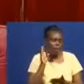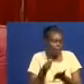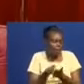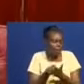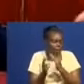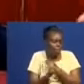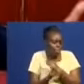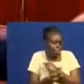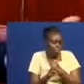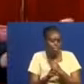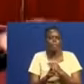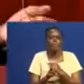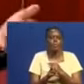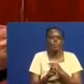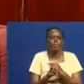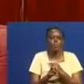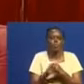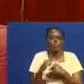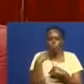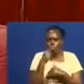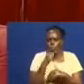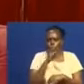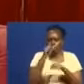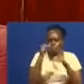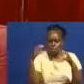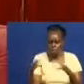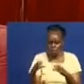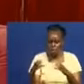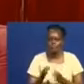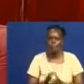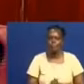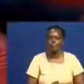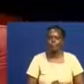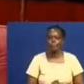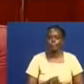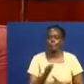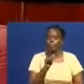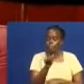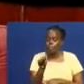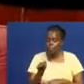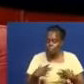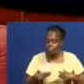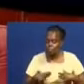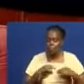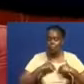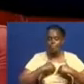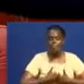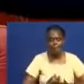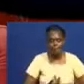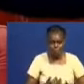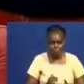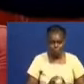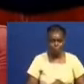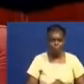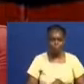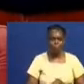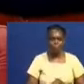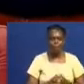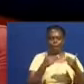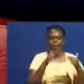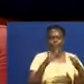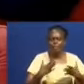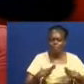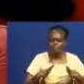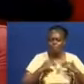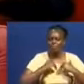being stolen by none other than the elite and the political class. These people out here are tired. These people